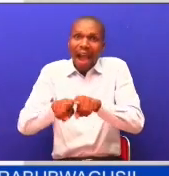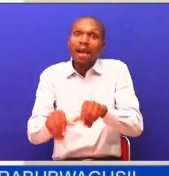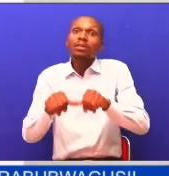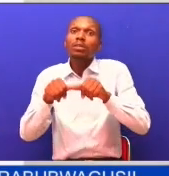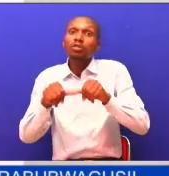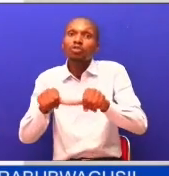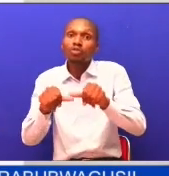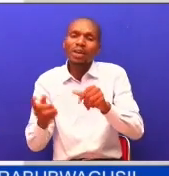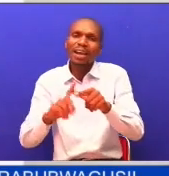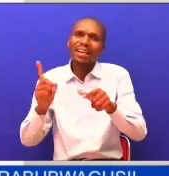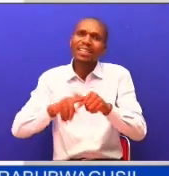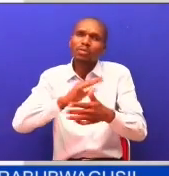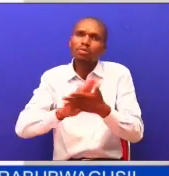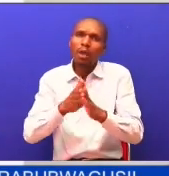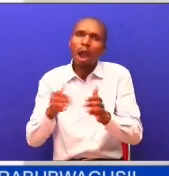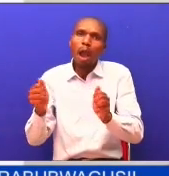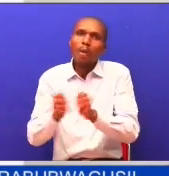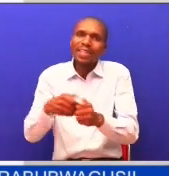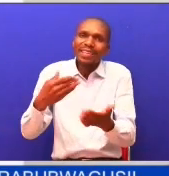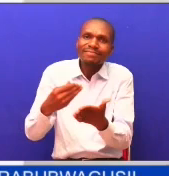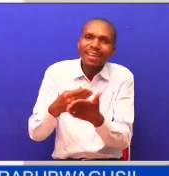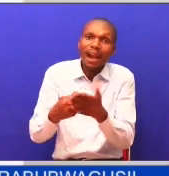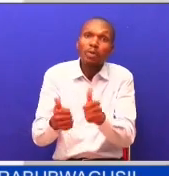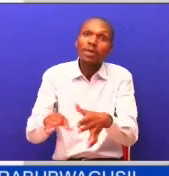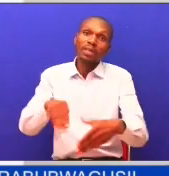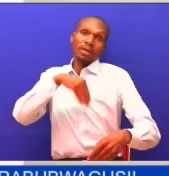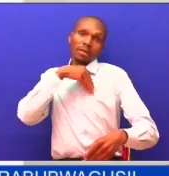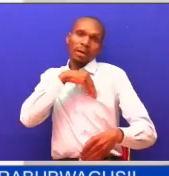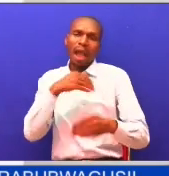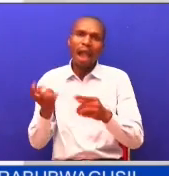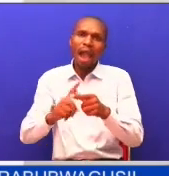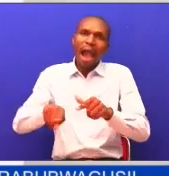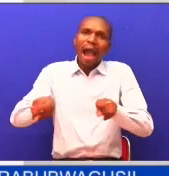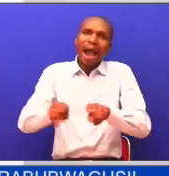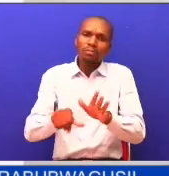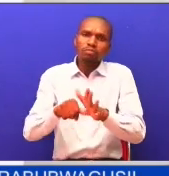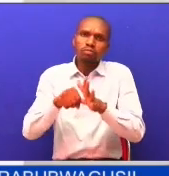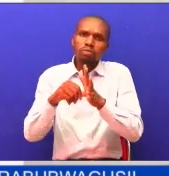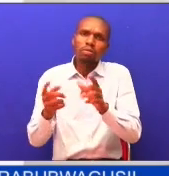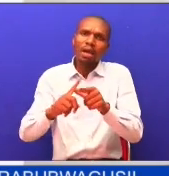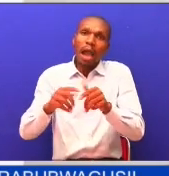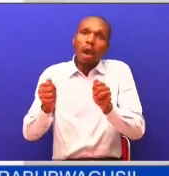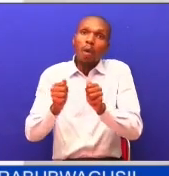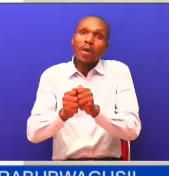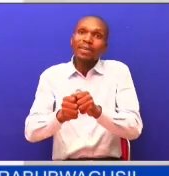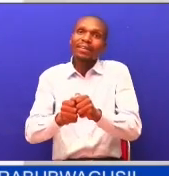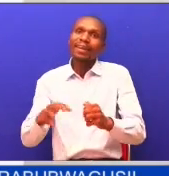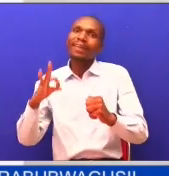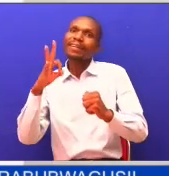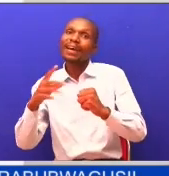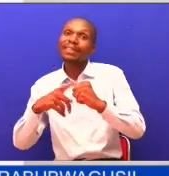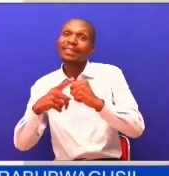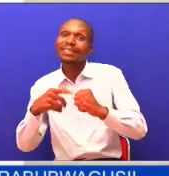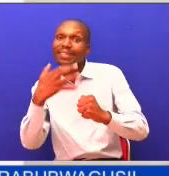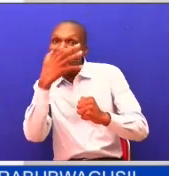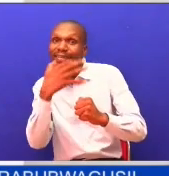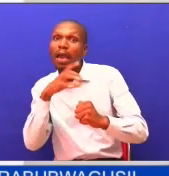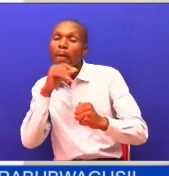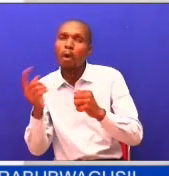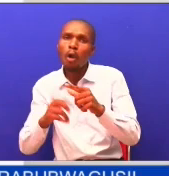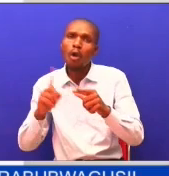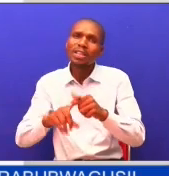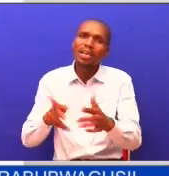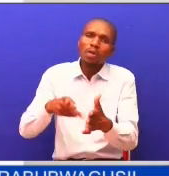able to be comfortable with the salary that he's getting and subjecting a young man of 36 years to be requested to